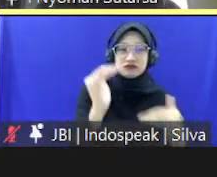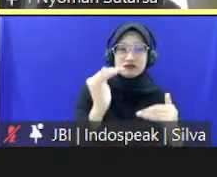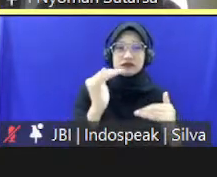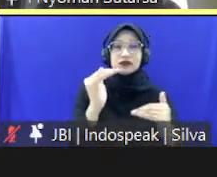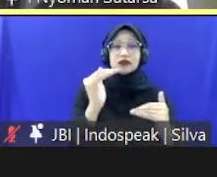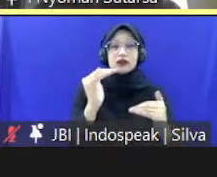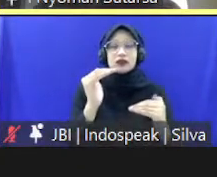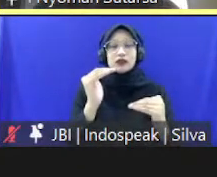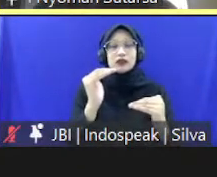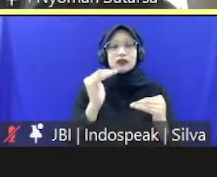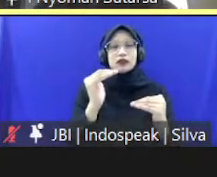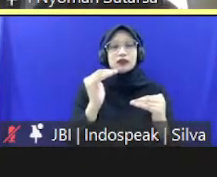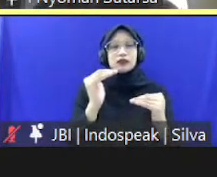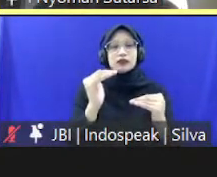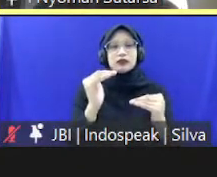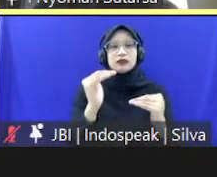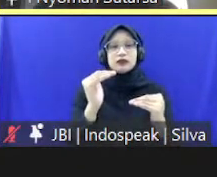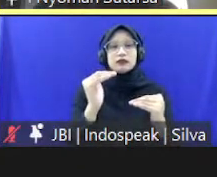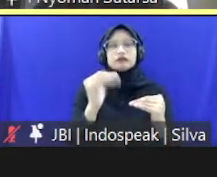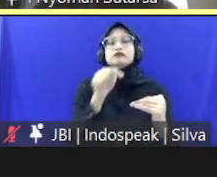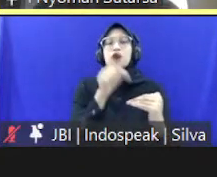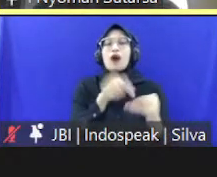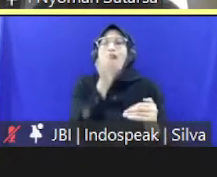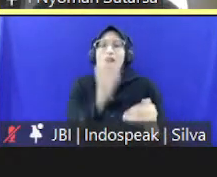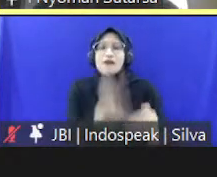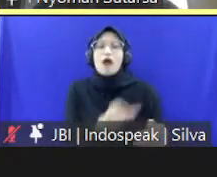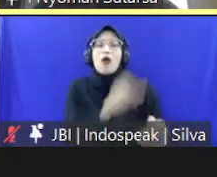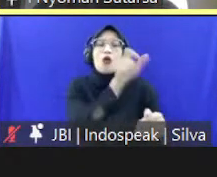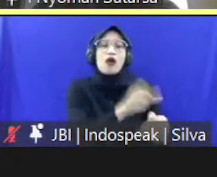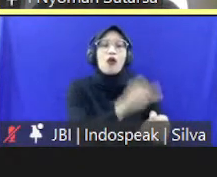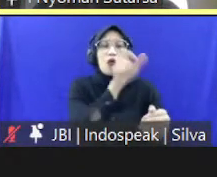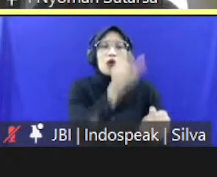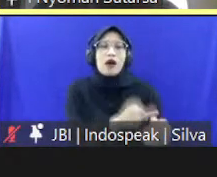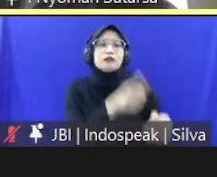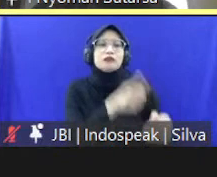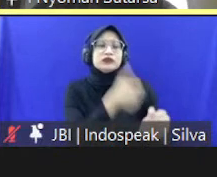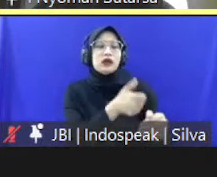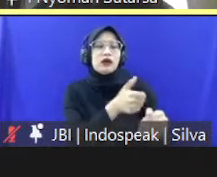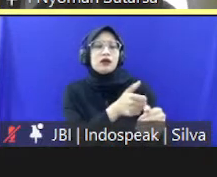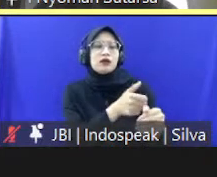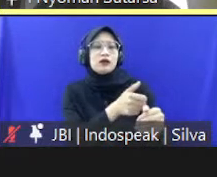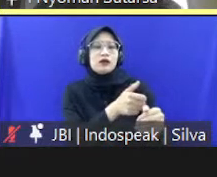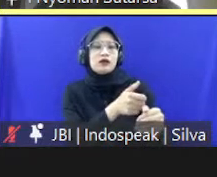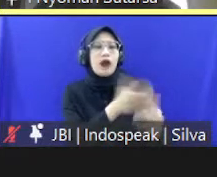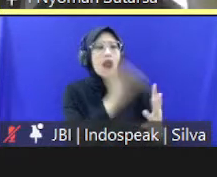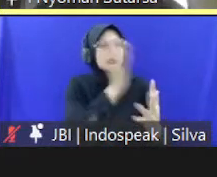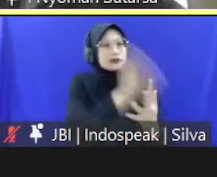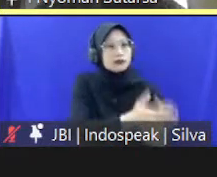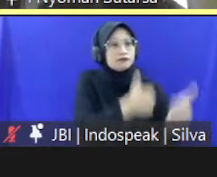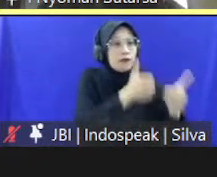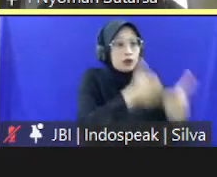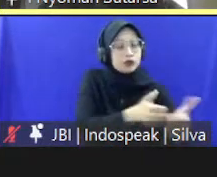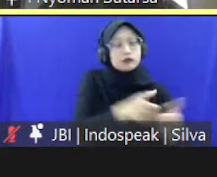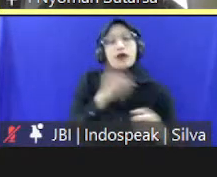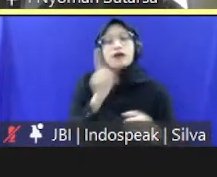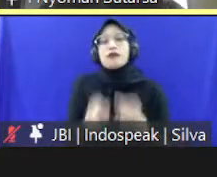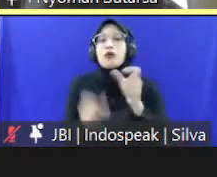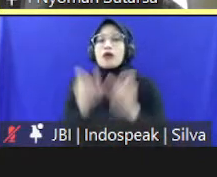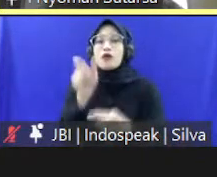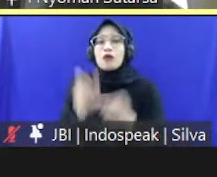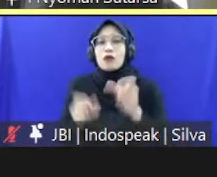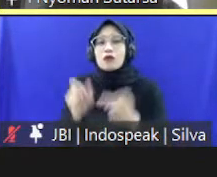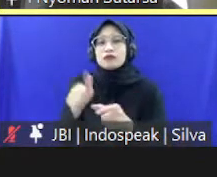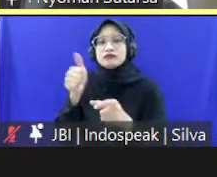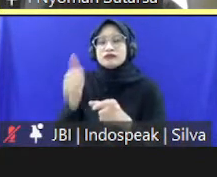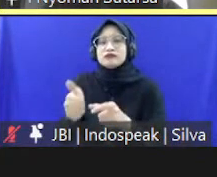simultaneously, where people can experience privilege and oppression at the same time. And action to redress access inequities